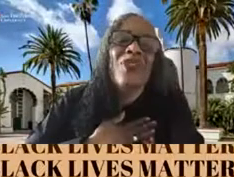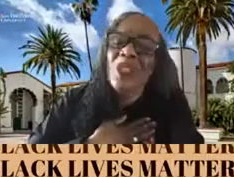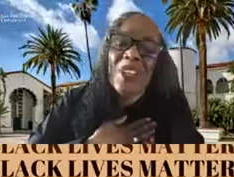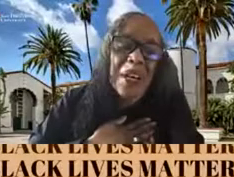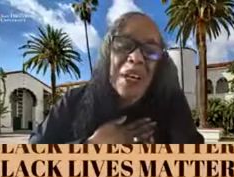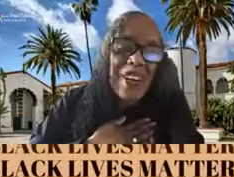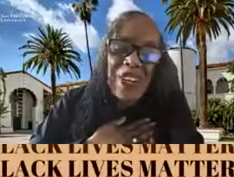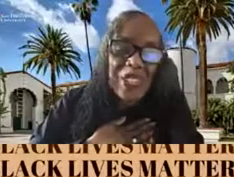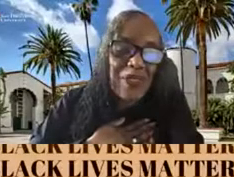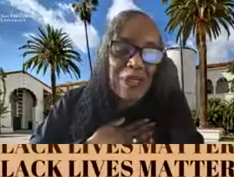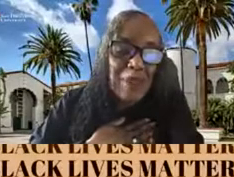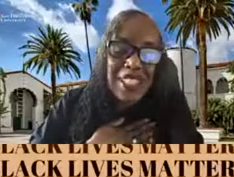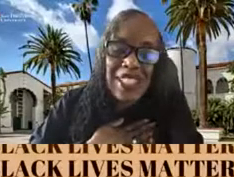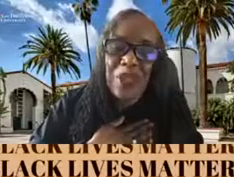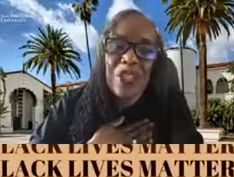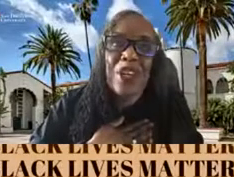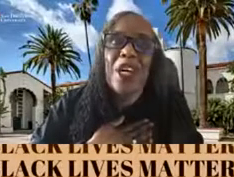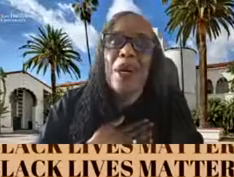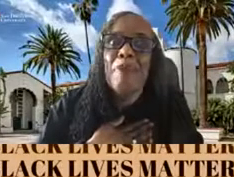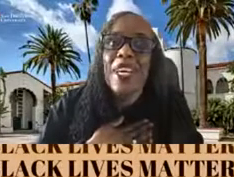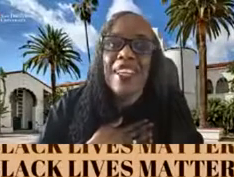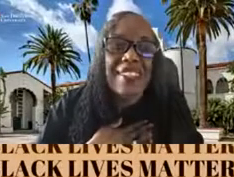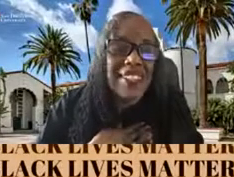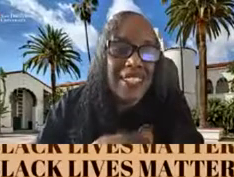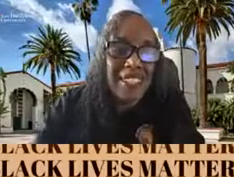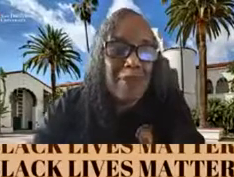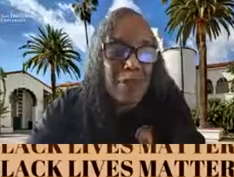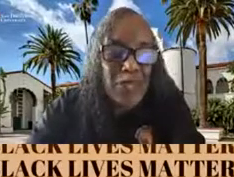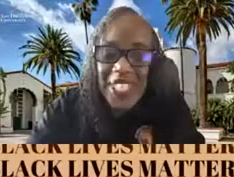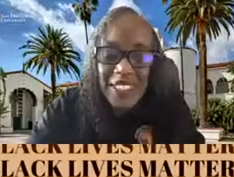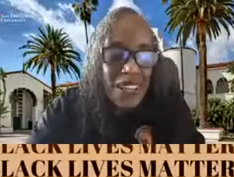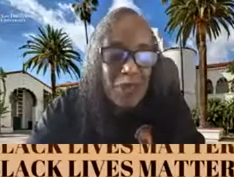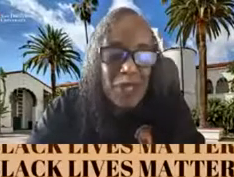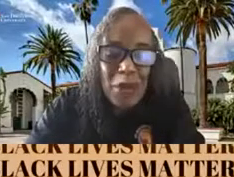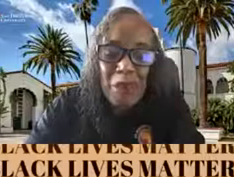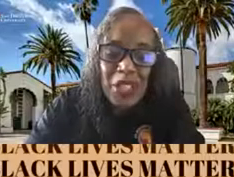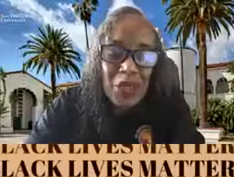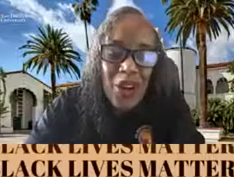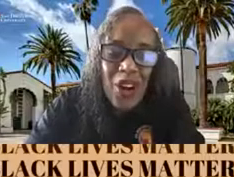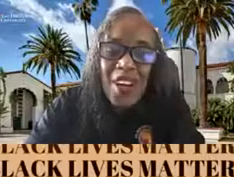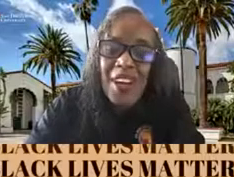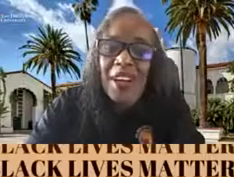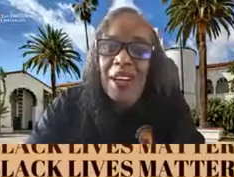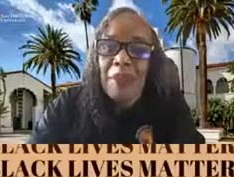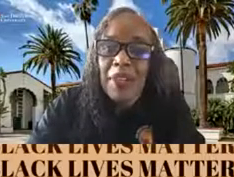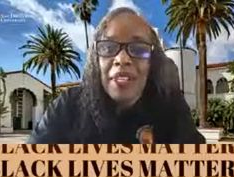full. My students are amazing. Brilliant. I'm so proud of you all.